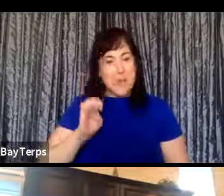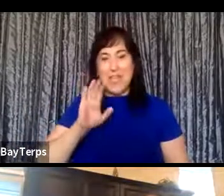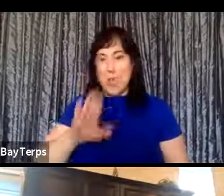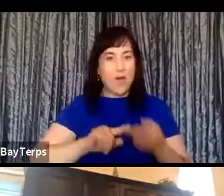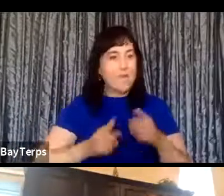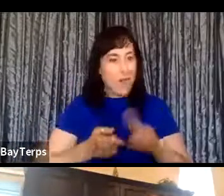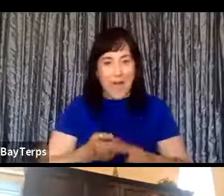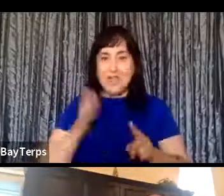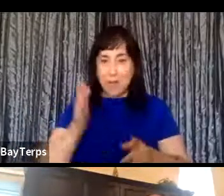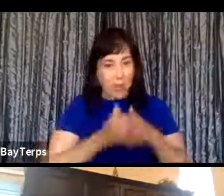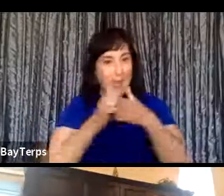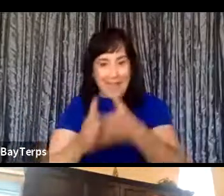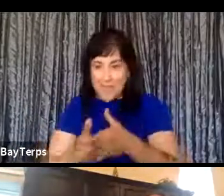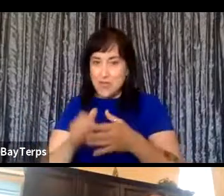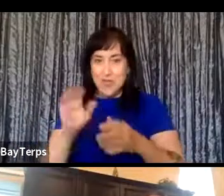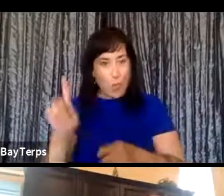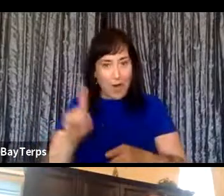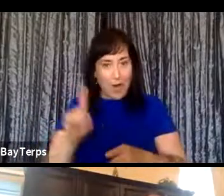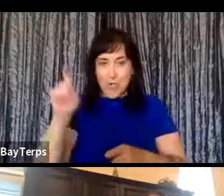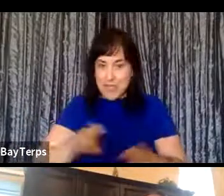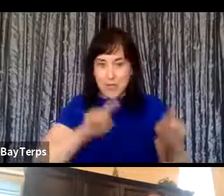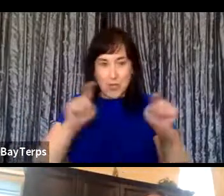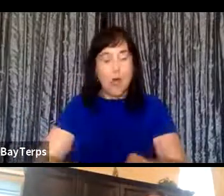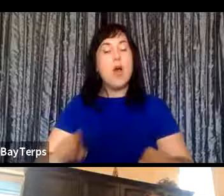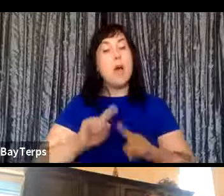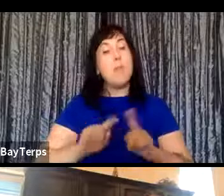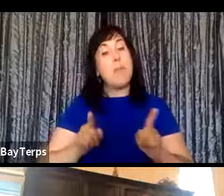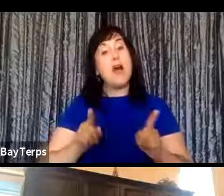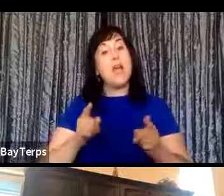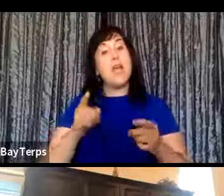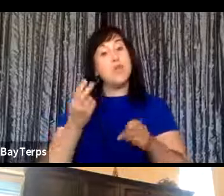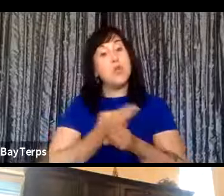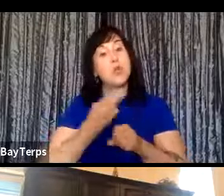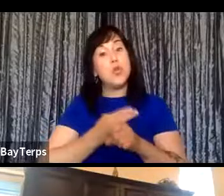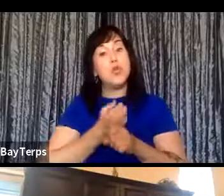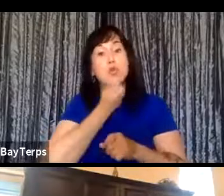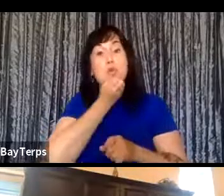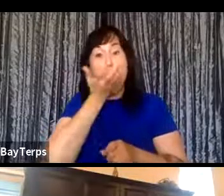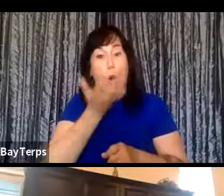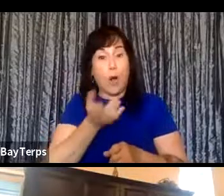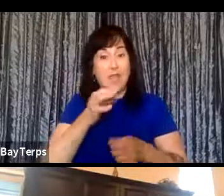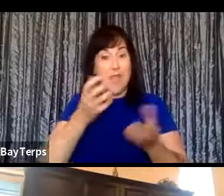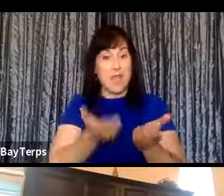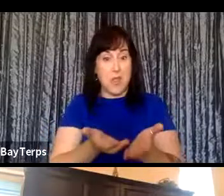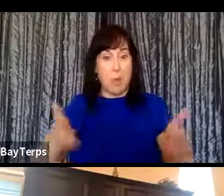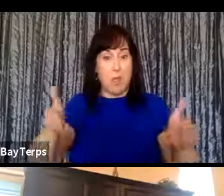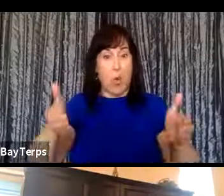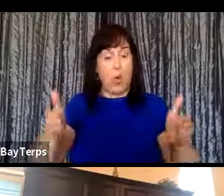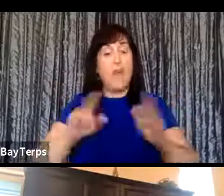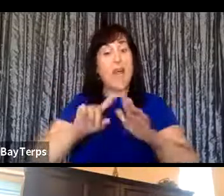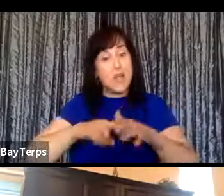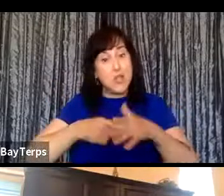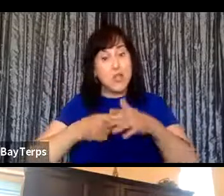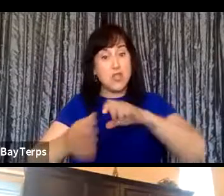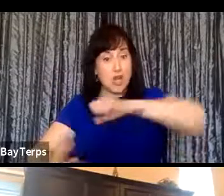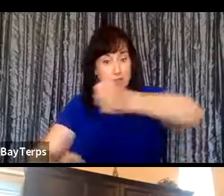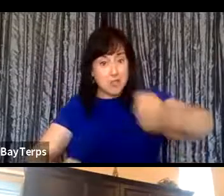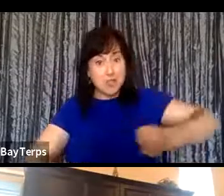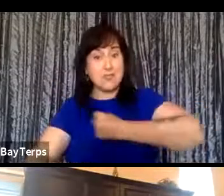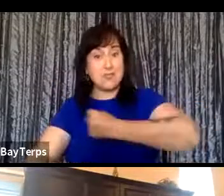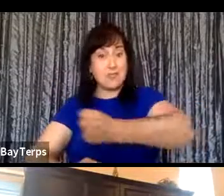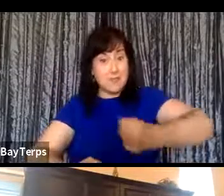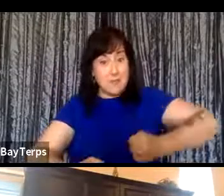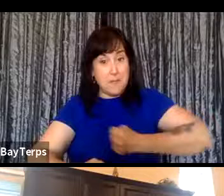true, right? So if you use that warmth, if you start stirring it, okay, as you start stirring it, you're going to start seeing some of it